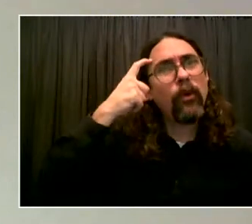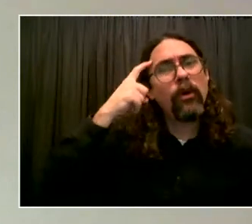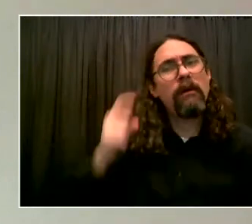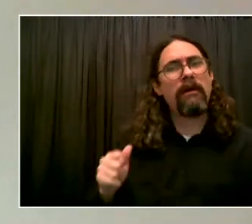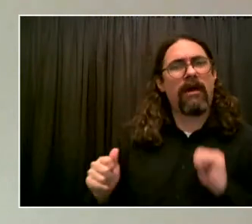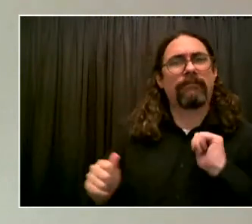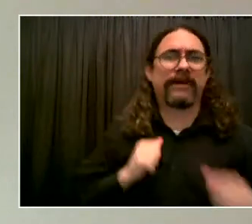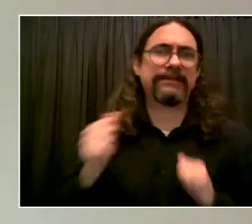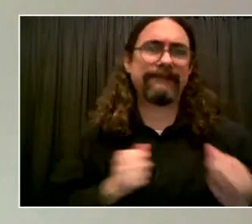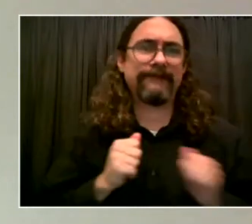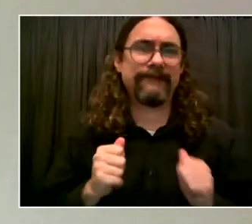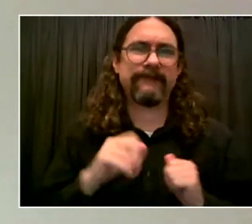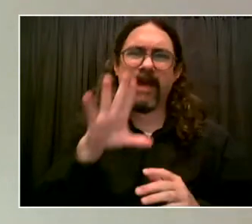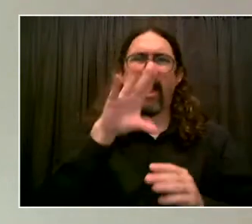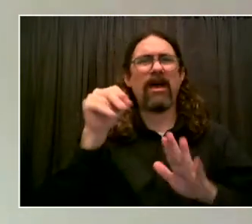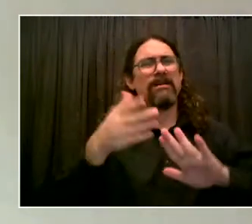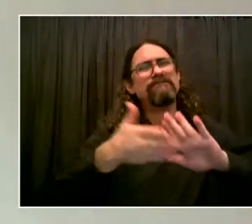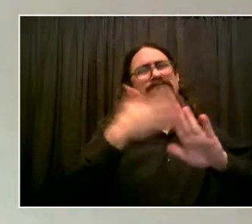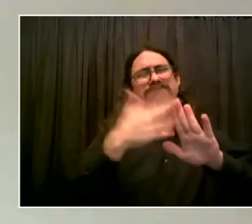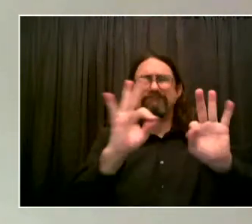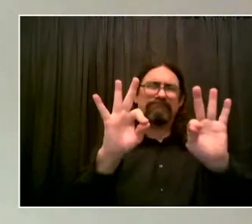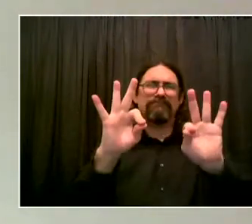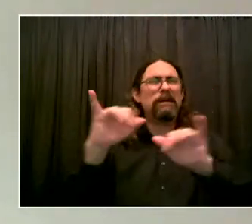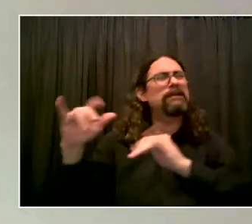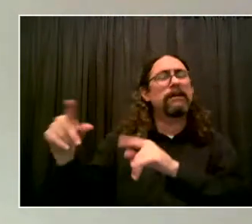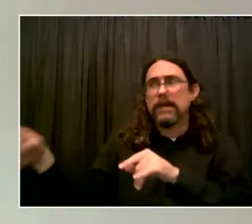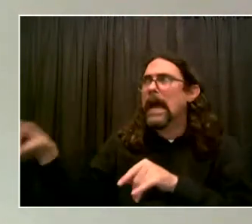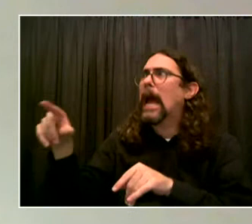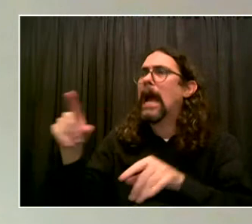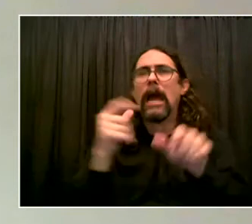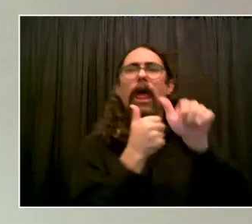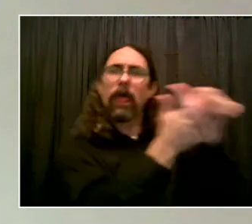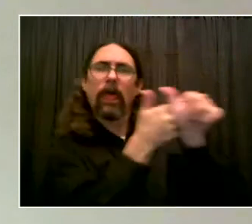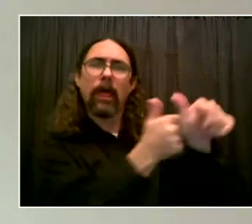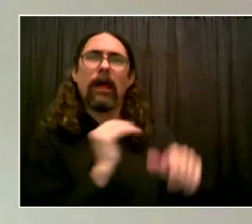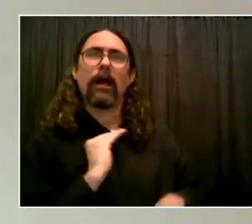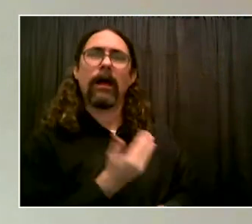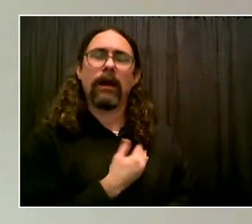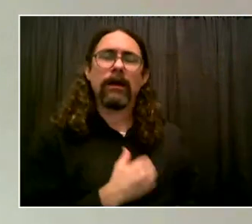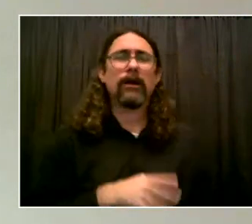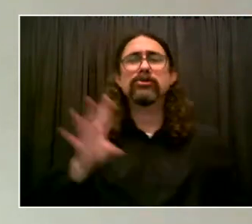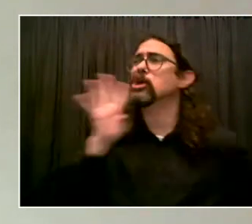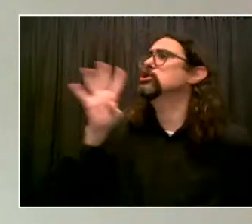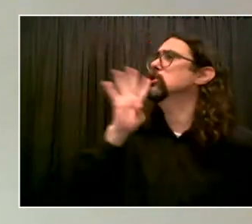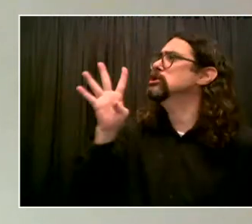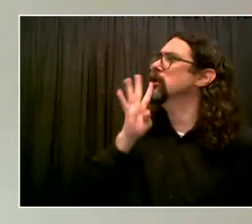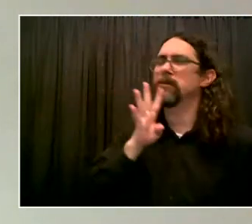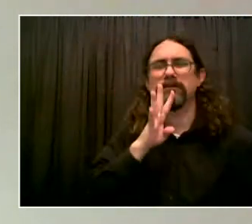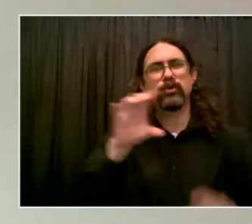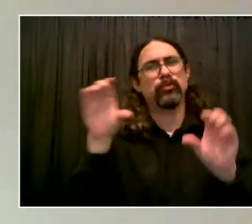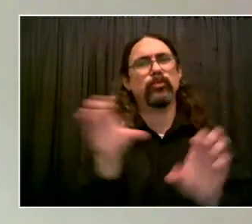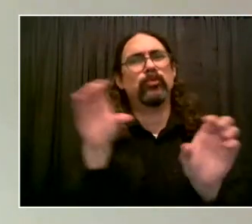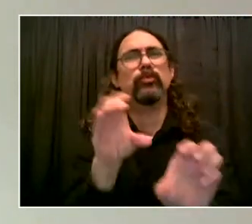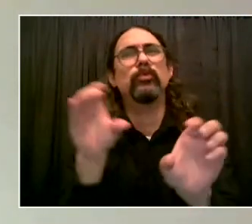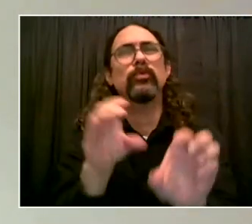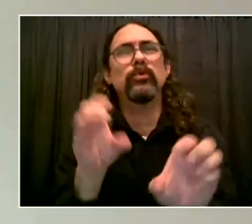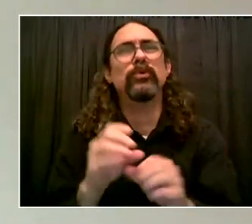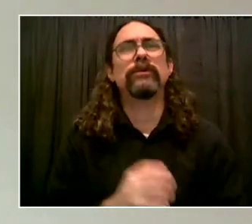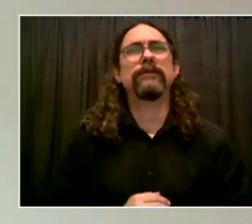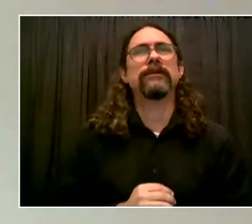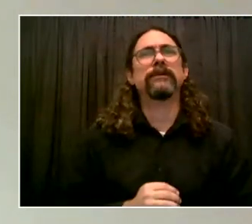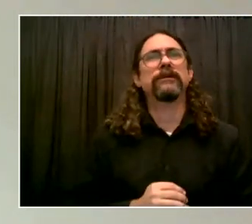here today. Mayor de Blasio has put us in a position to be leaders, to be the